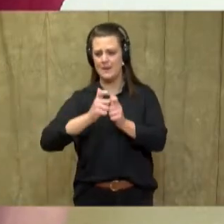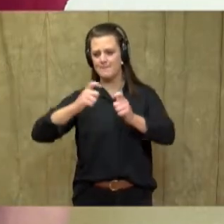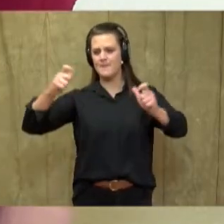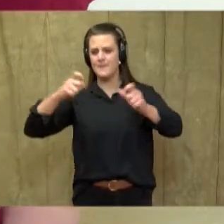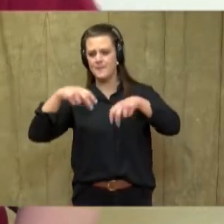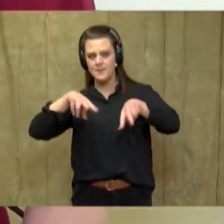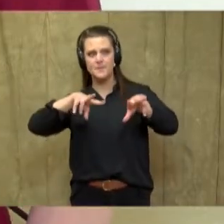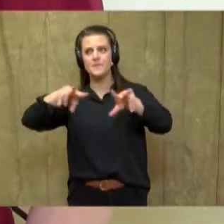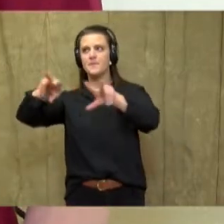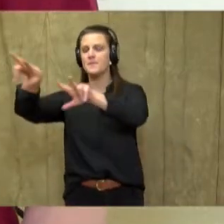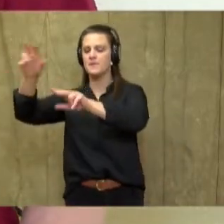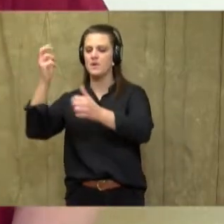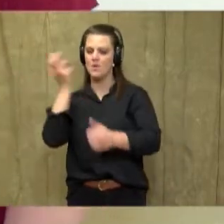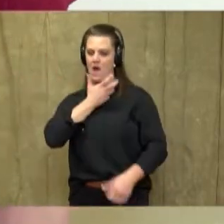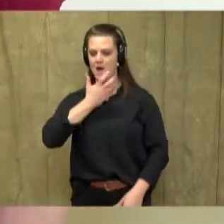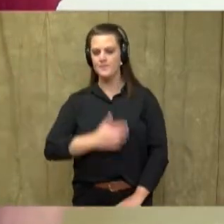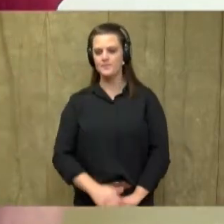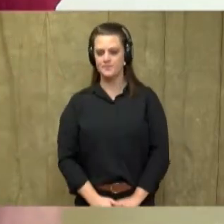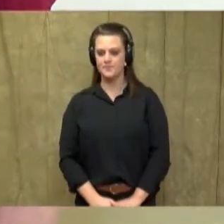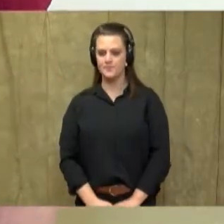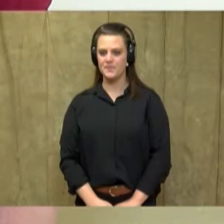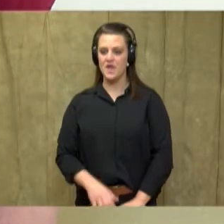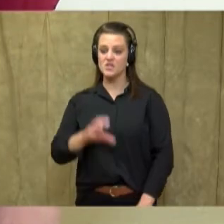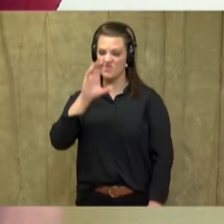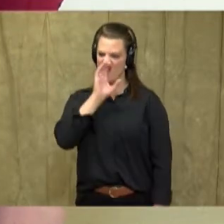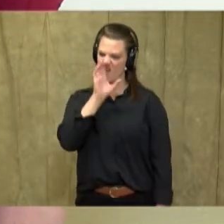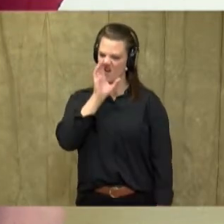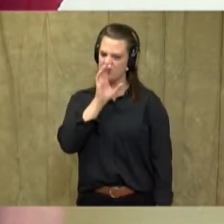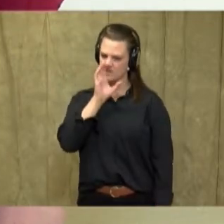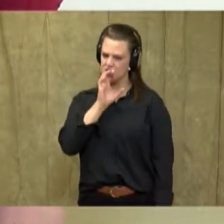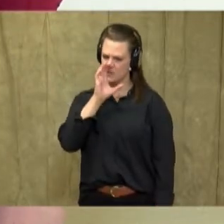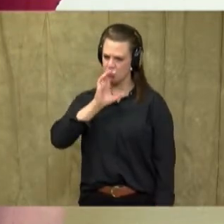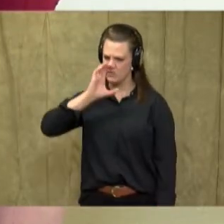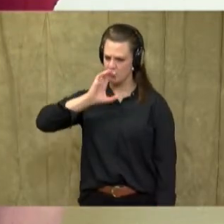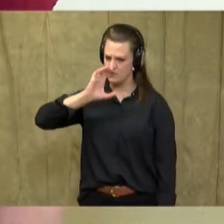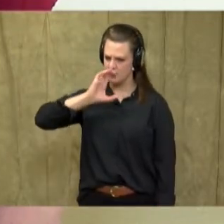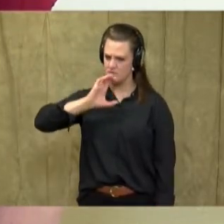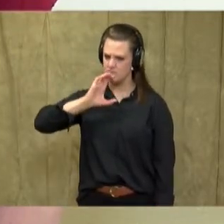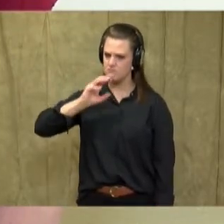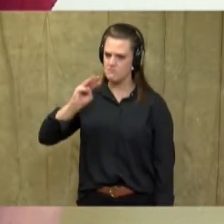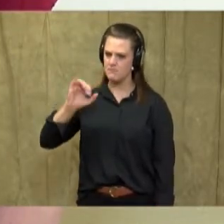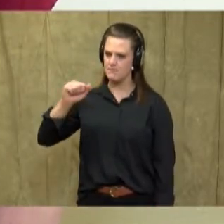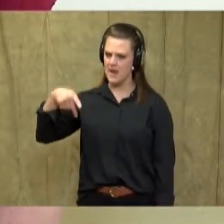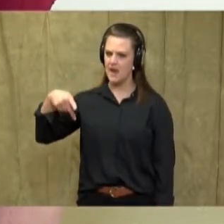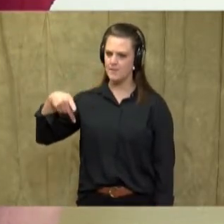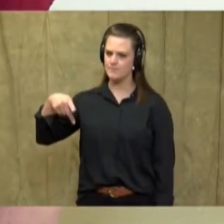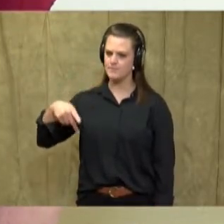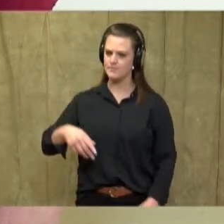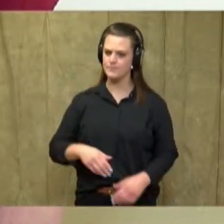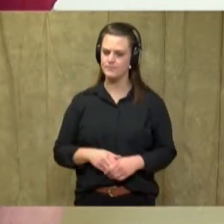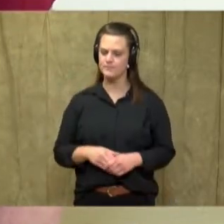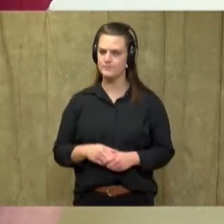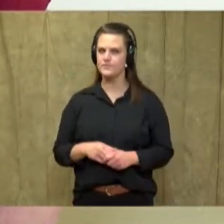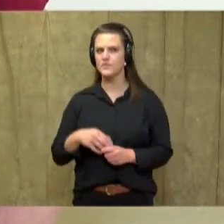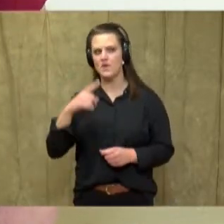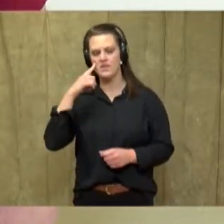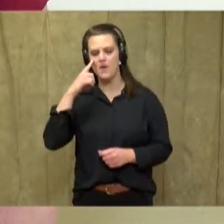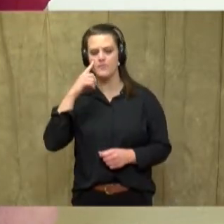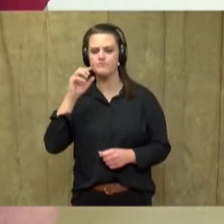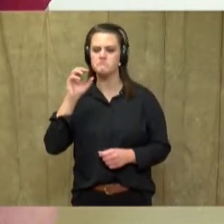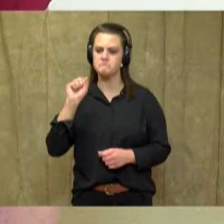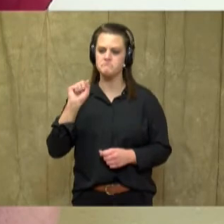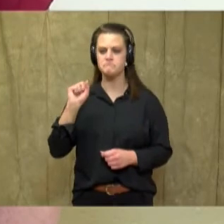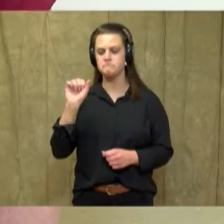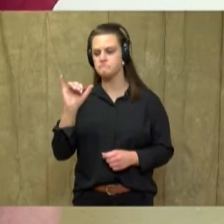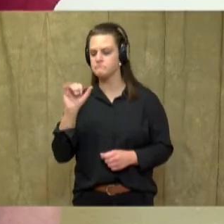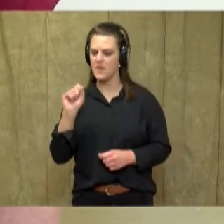it? So this is more of a cartoonish type map, and I thought, okay, let's look a